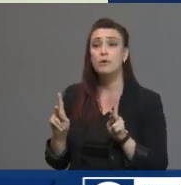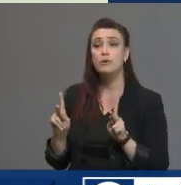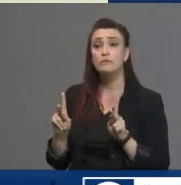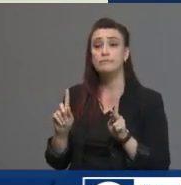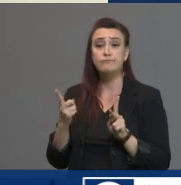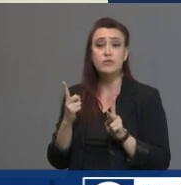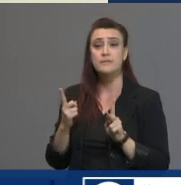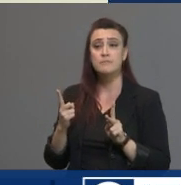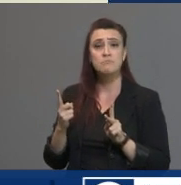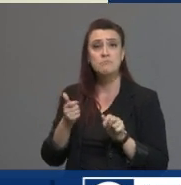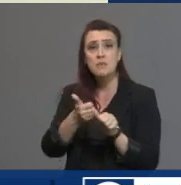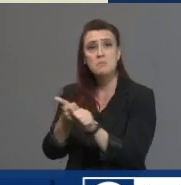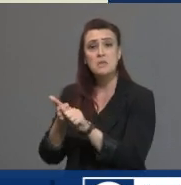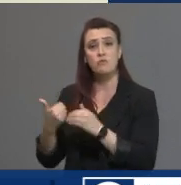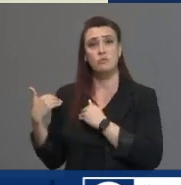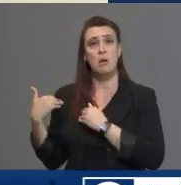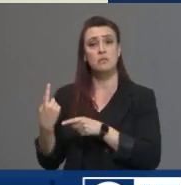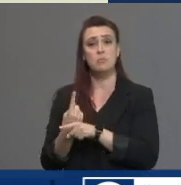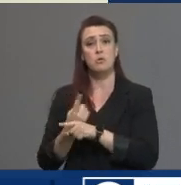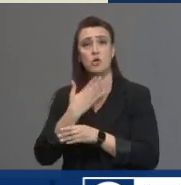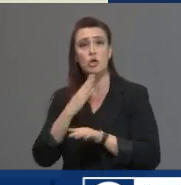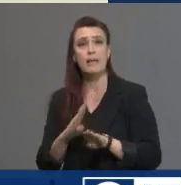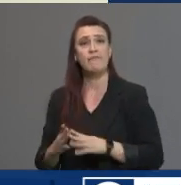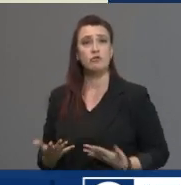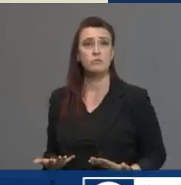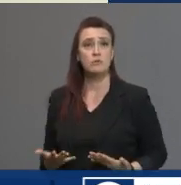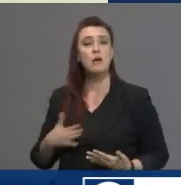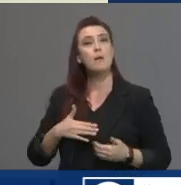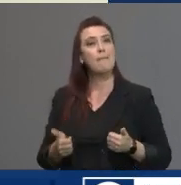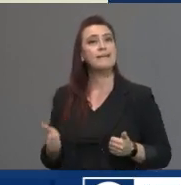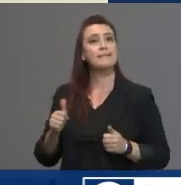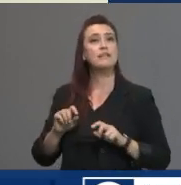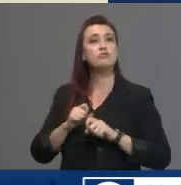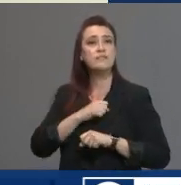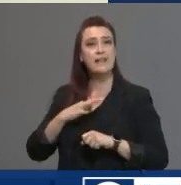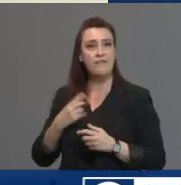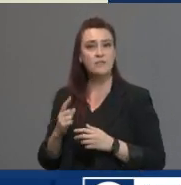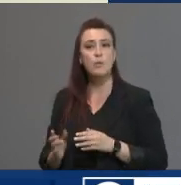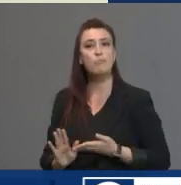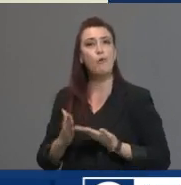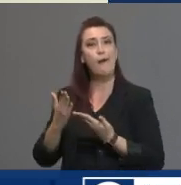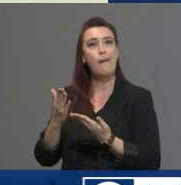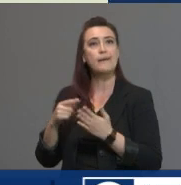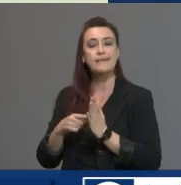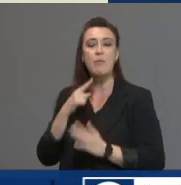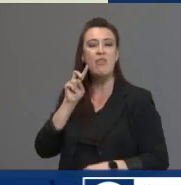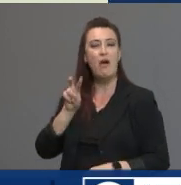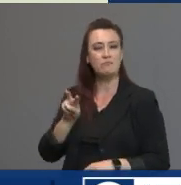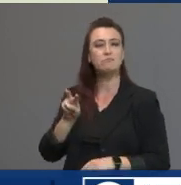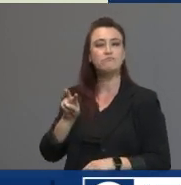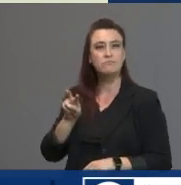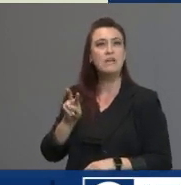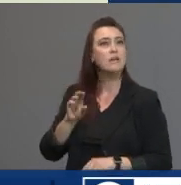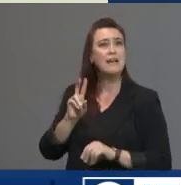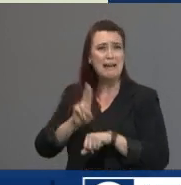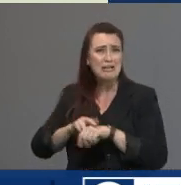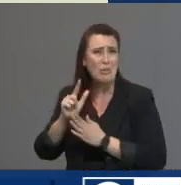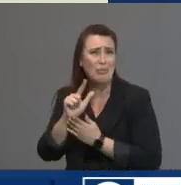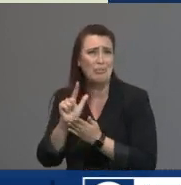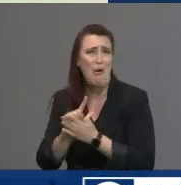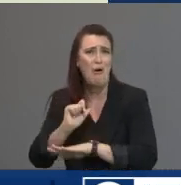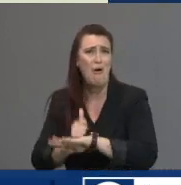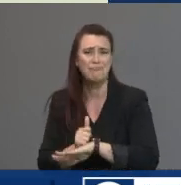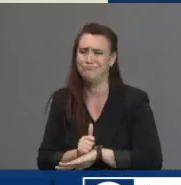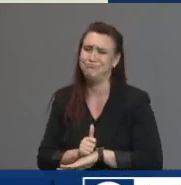exhibiting responsible behavior. Somebody on my senior staff brought up an example of that there's no national